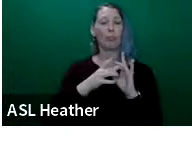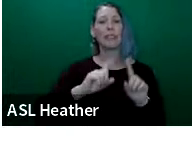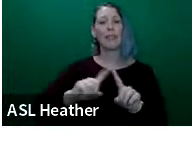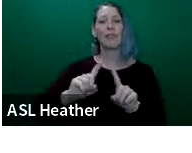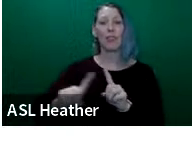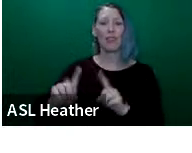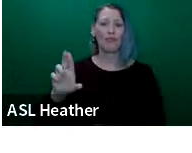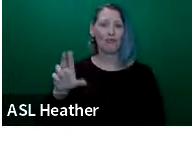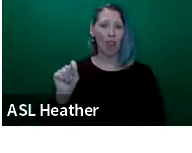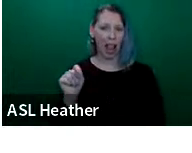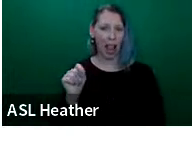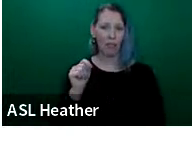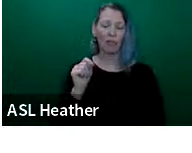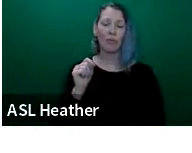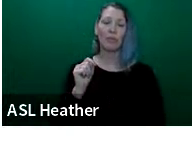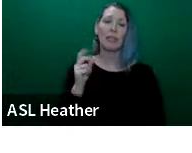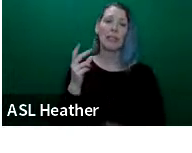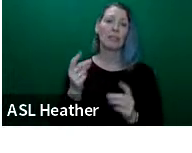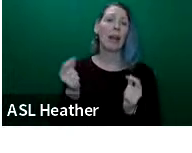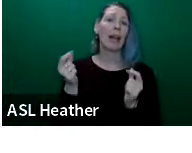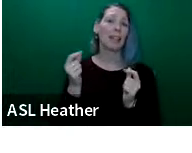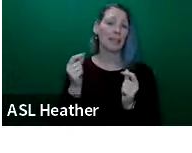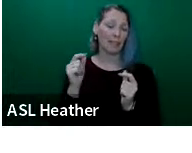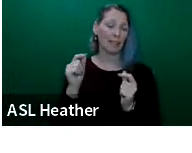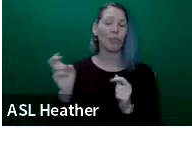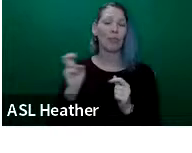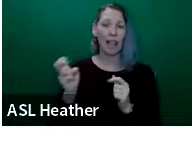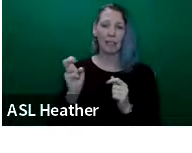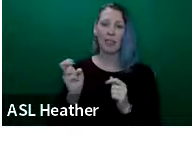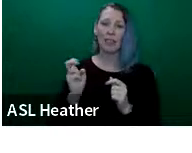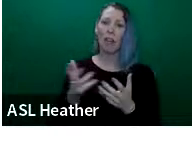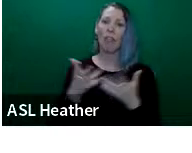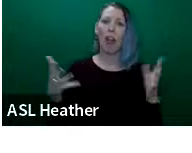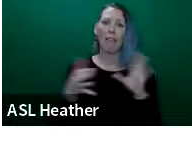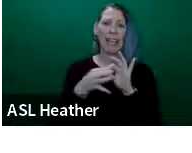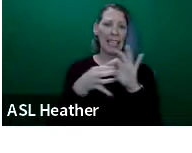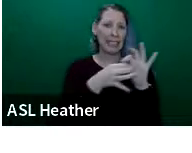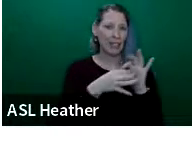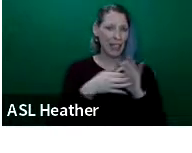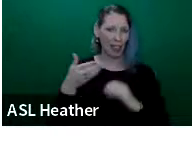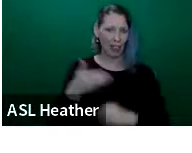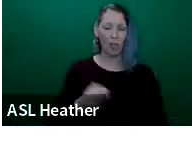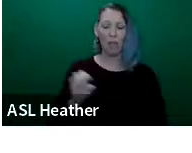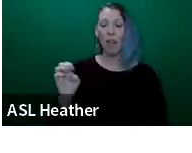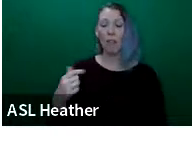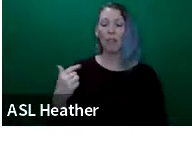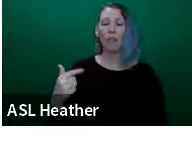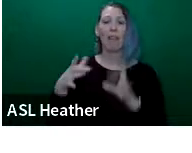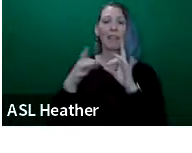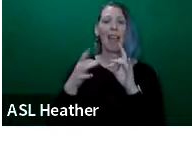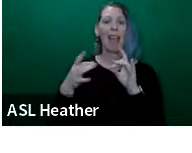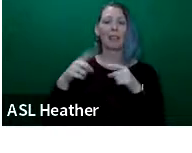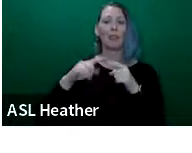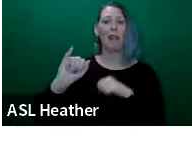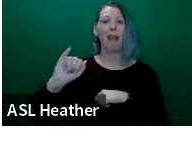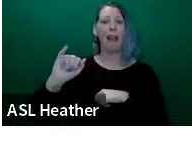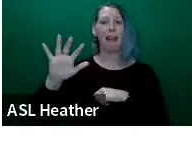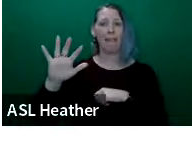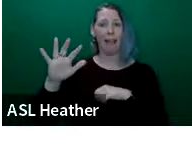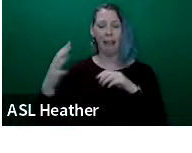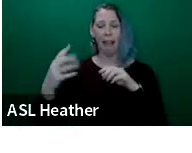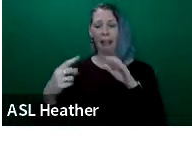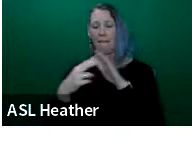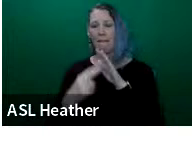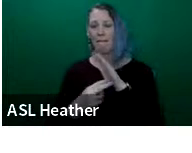well as planned bus rapid transit routes. So there's a lot of connectivity there. Evergreen also connects over I-5 to the Historic Reserve and west